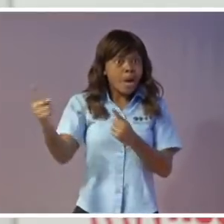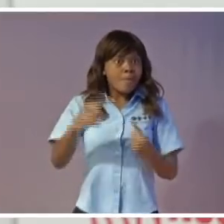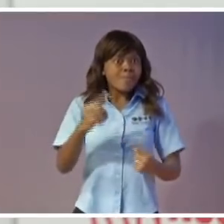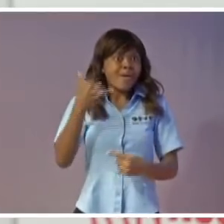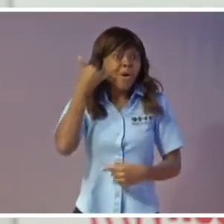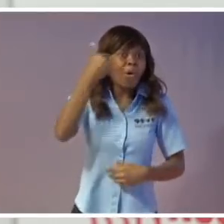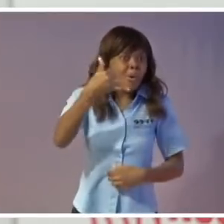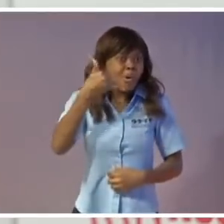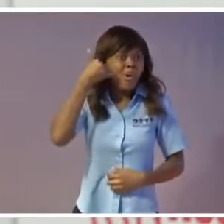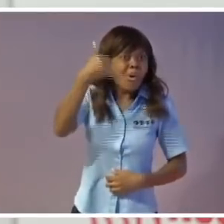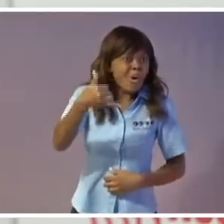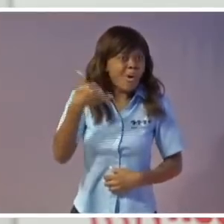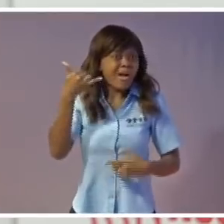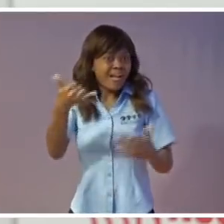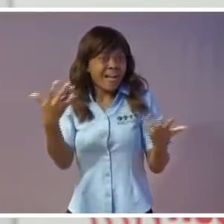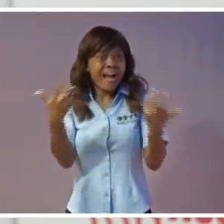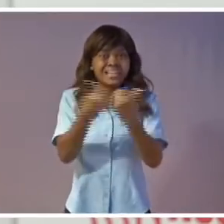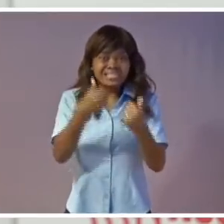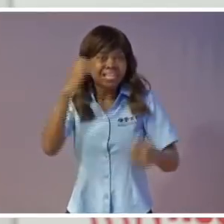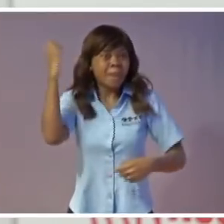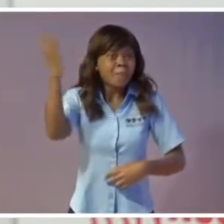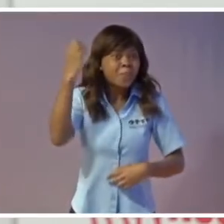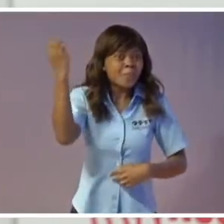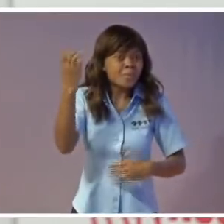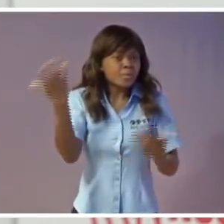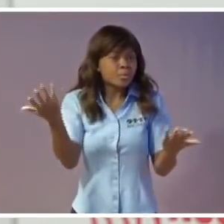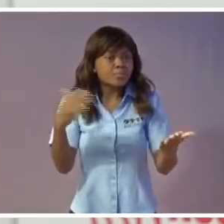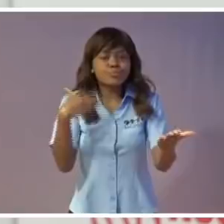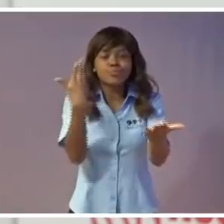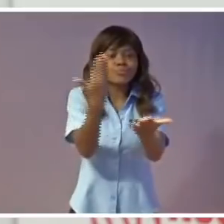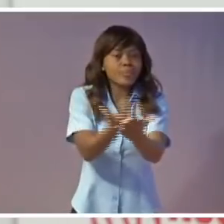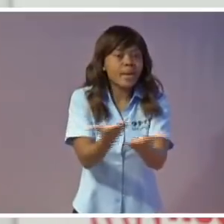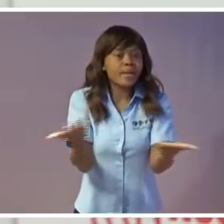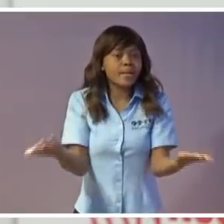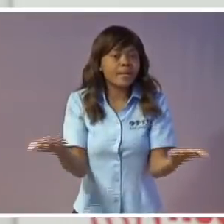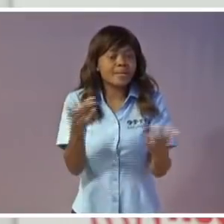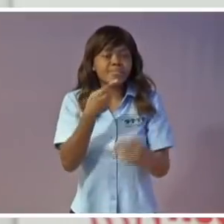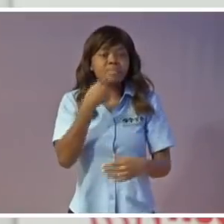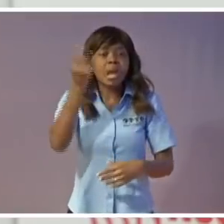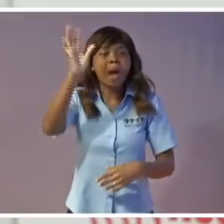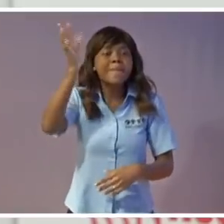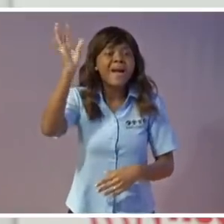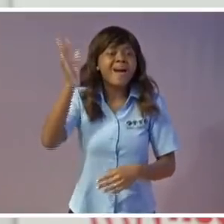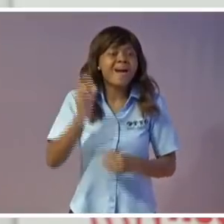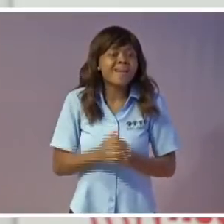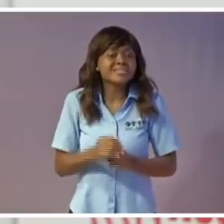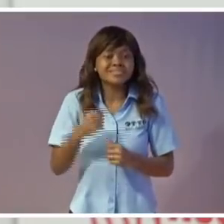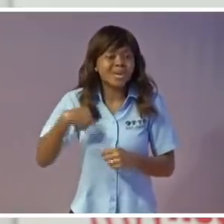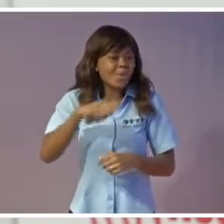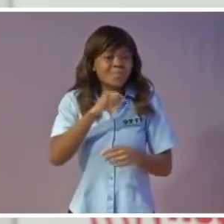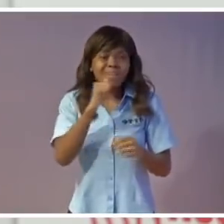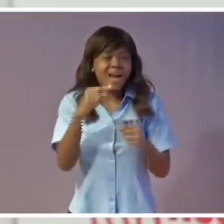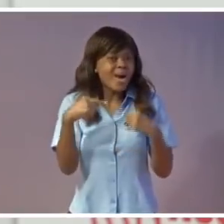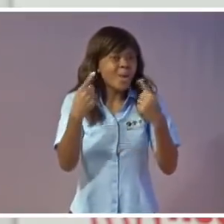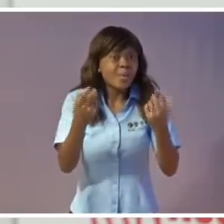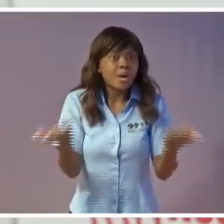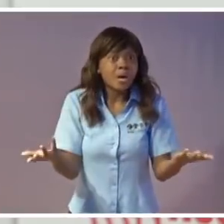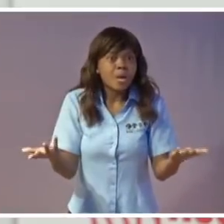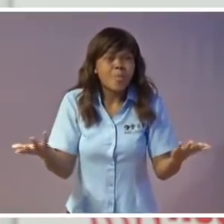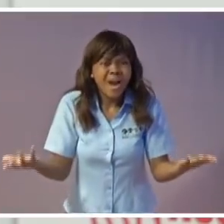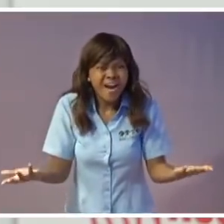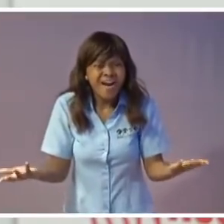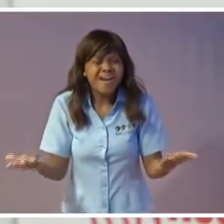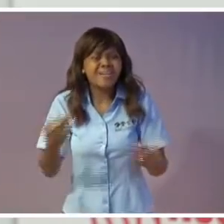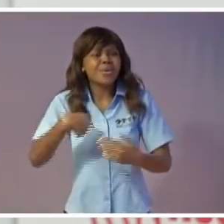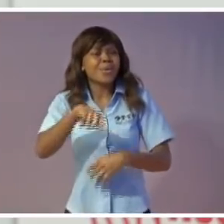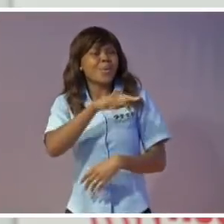and then refusing admission, even after our physicians and our ambulance team, our transfer